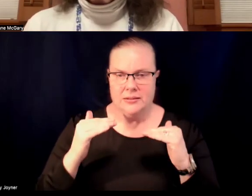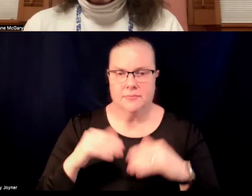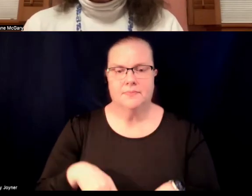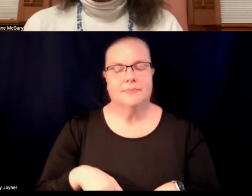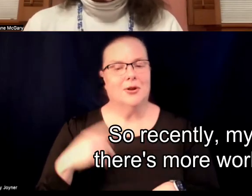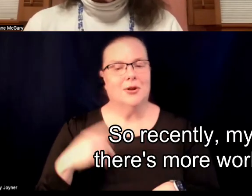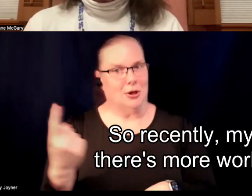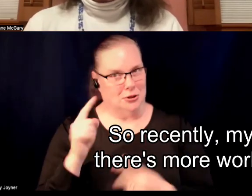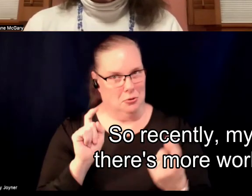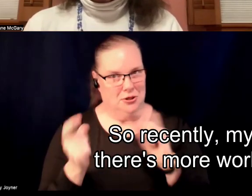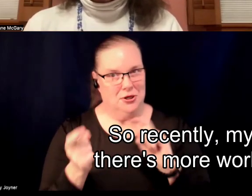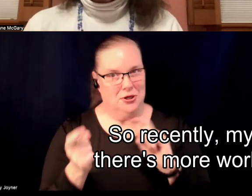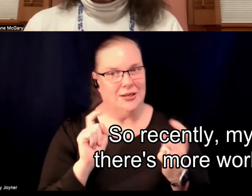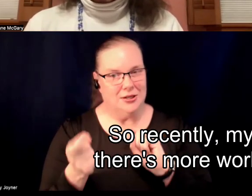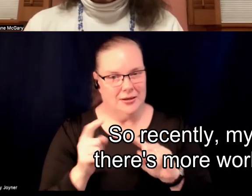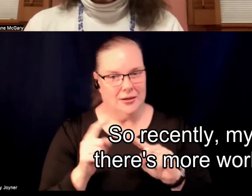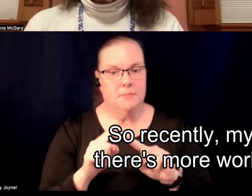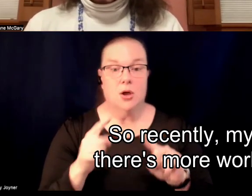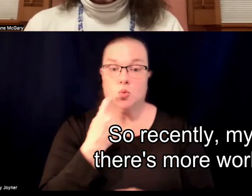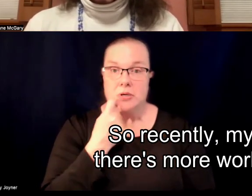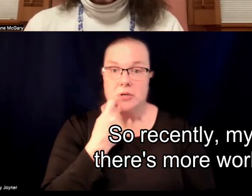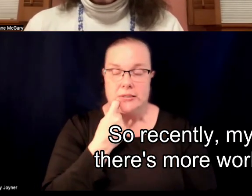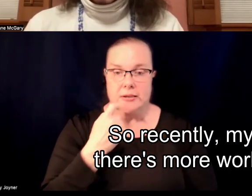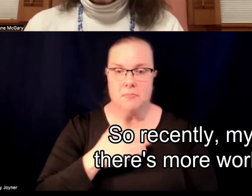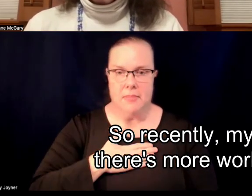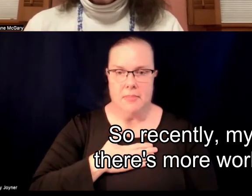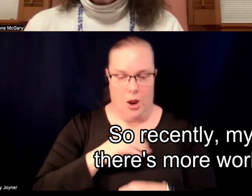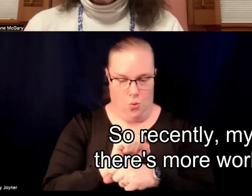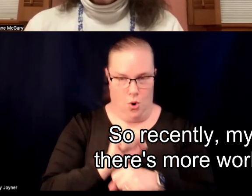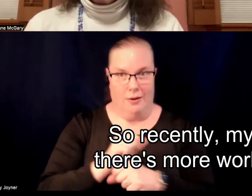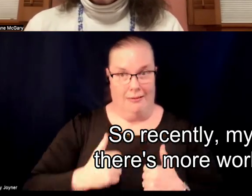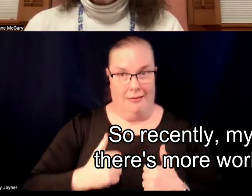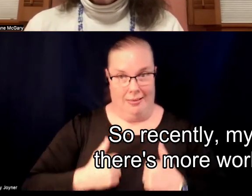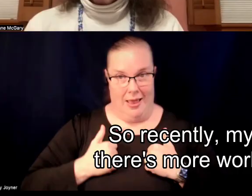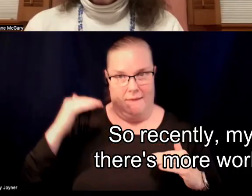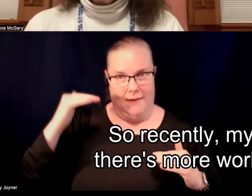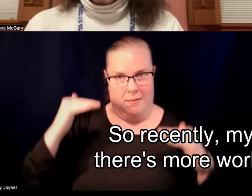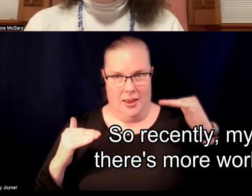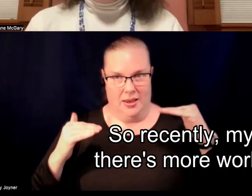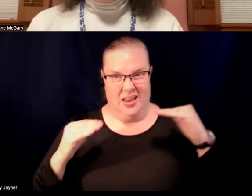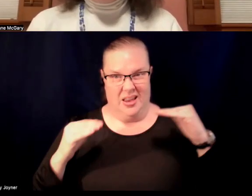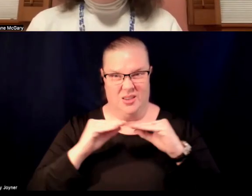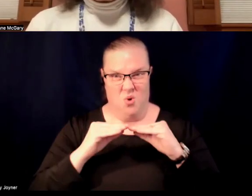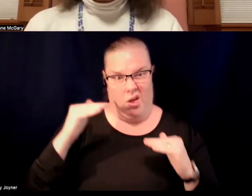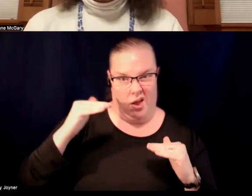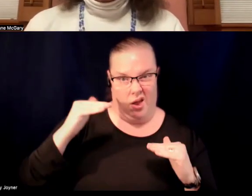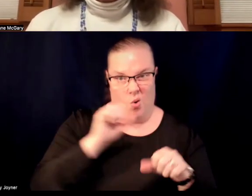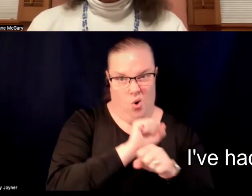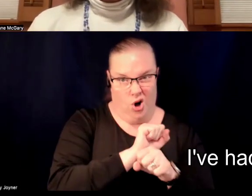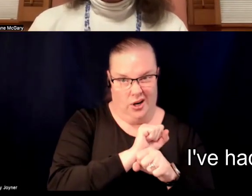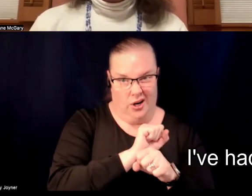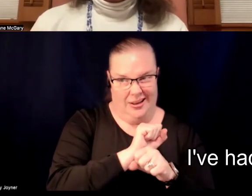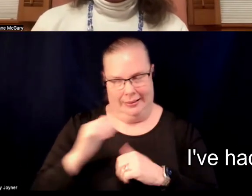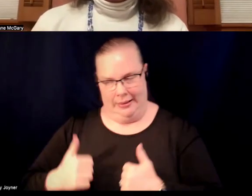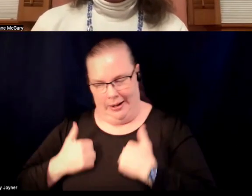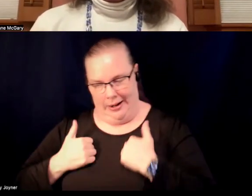changing. So recently, my work-life balance is more work than life right now. I've